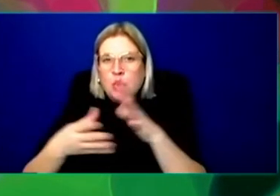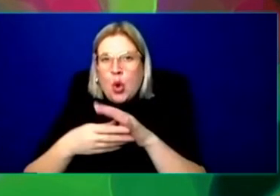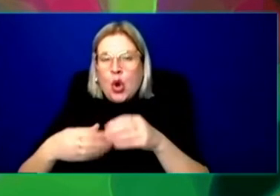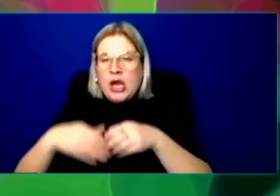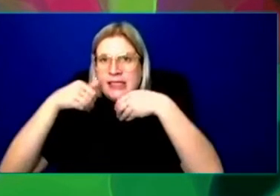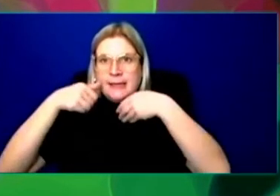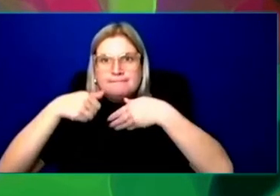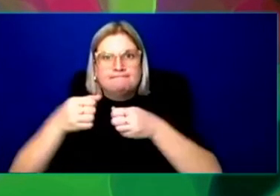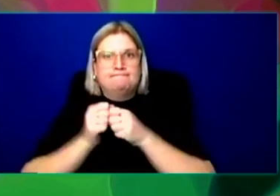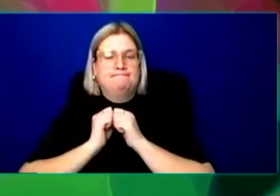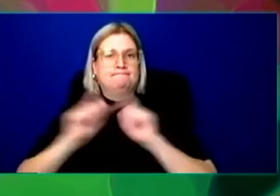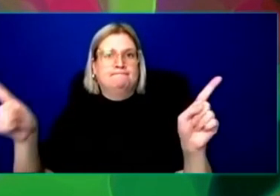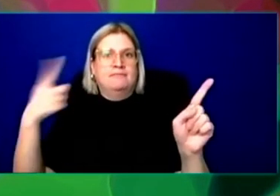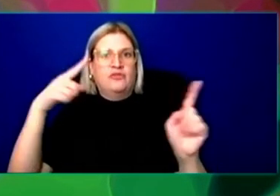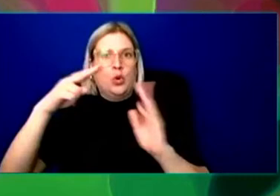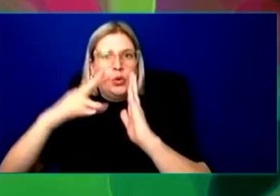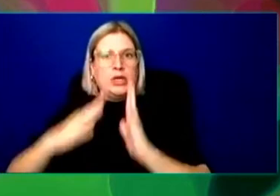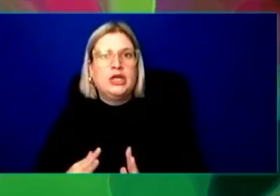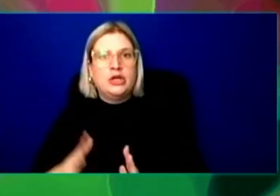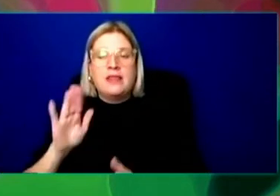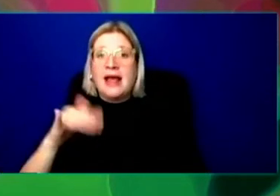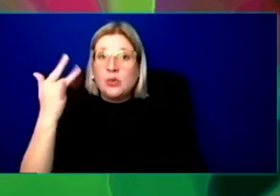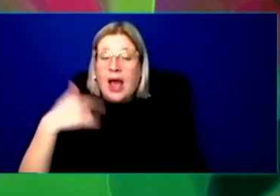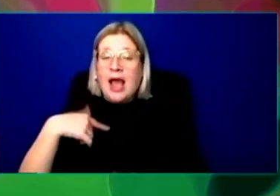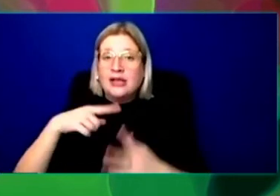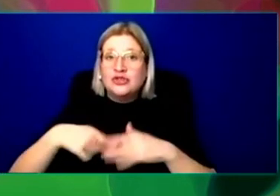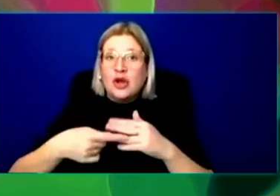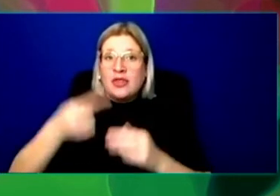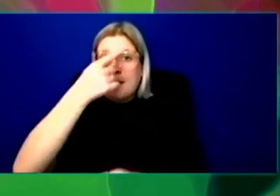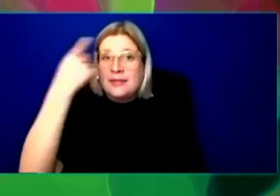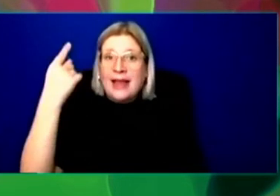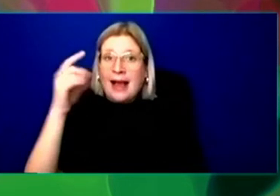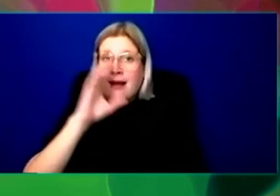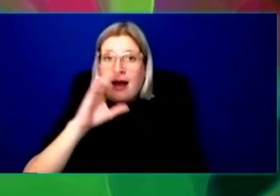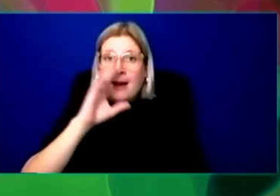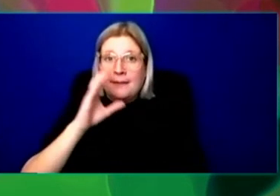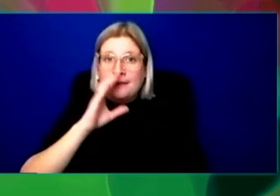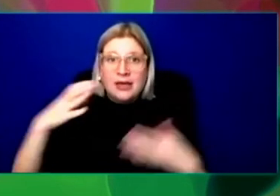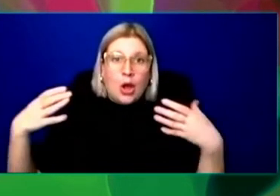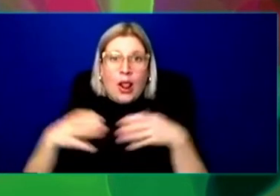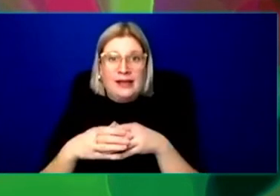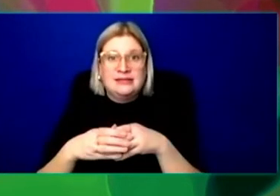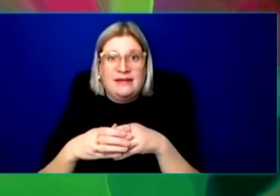you know, that's why I started the Black Comics Collective. But in a more pragmatic sense,